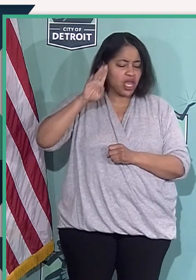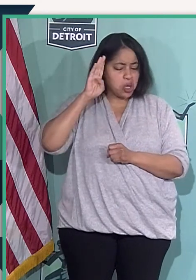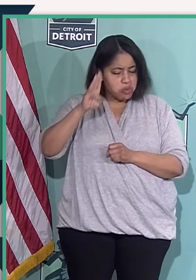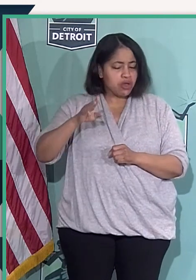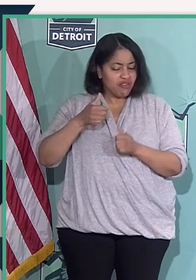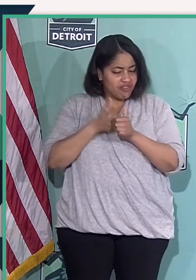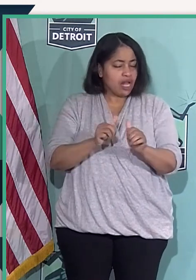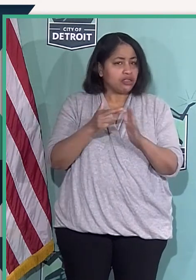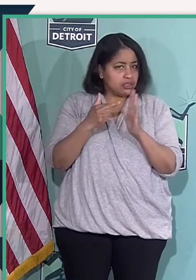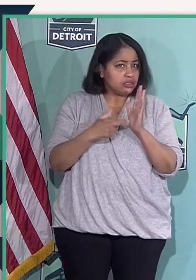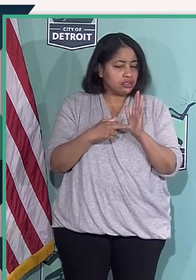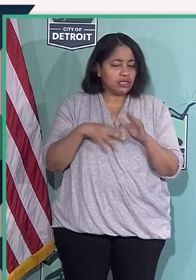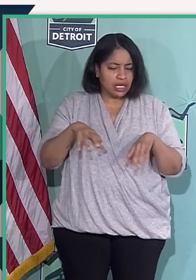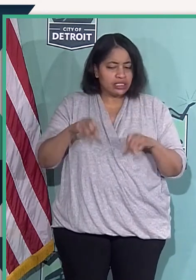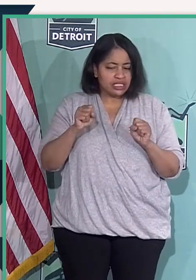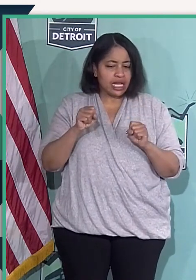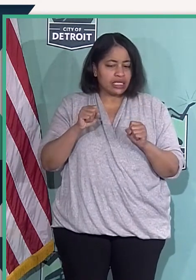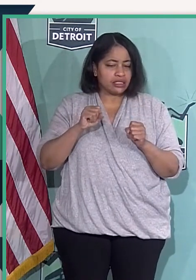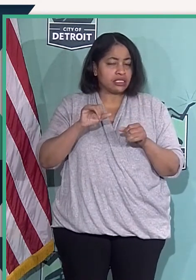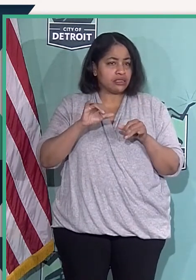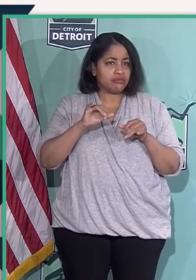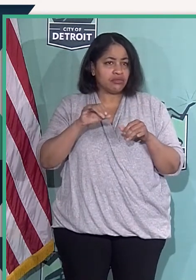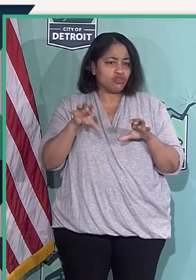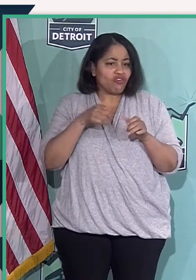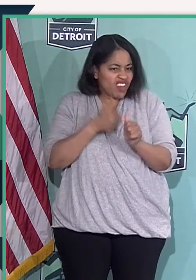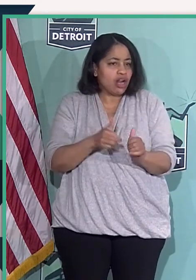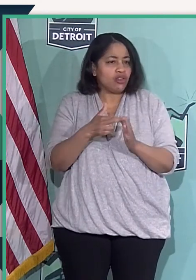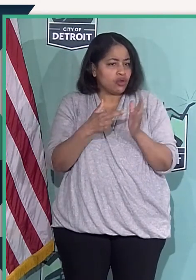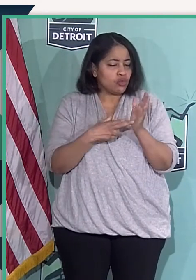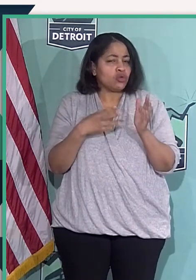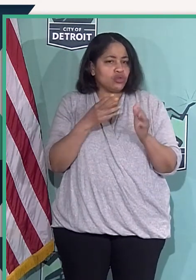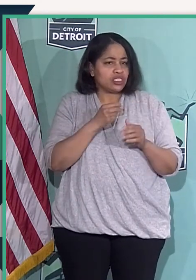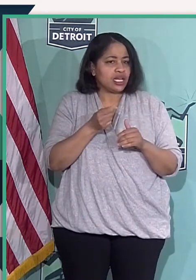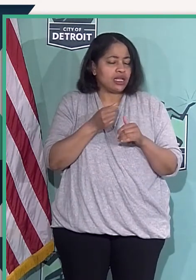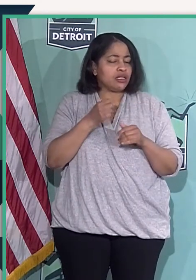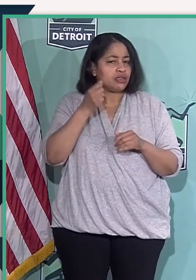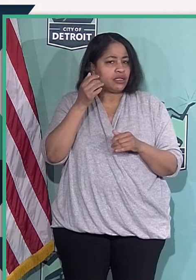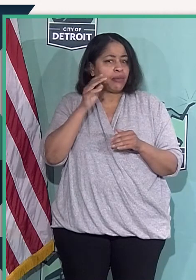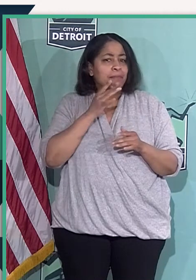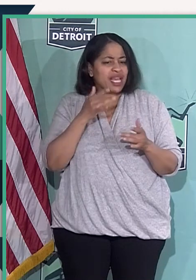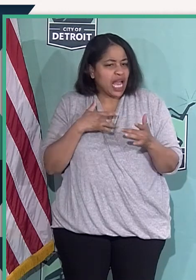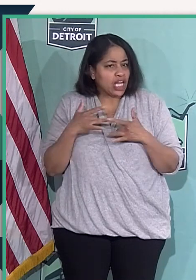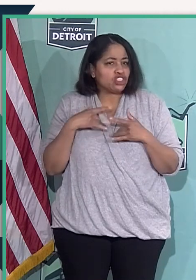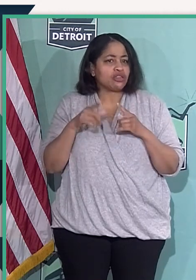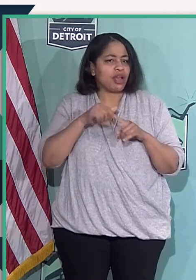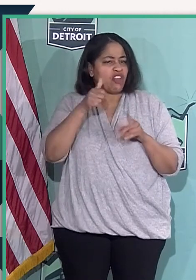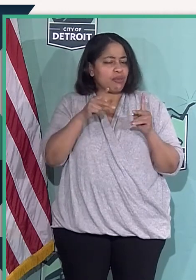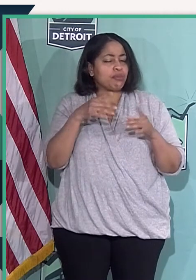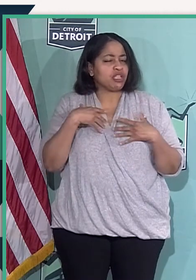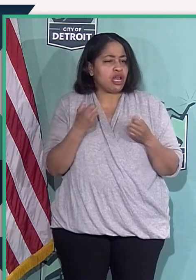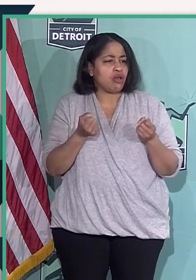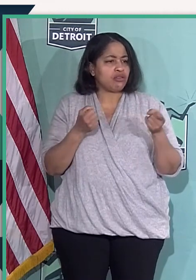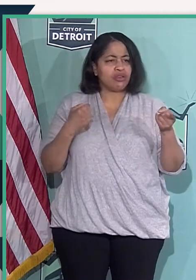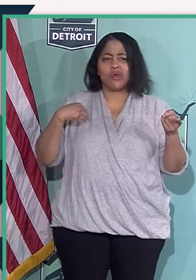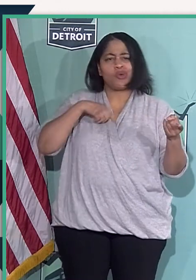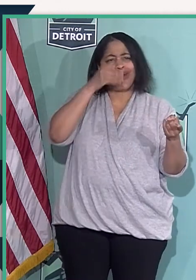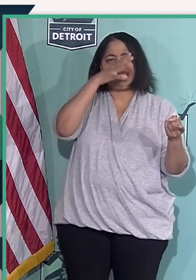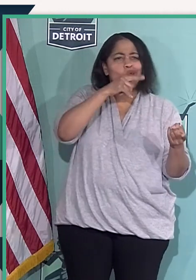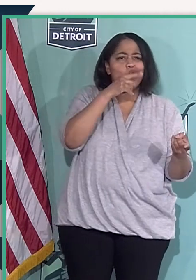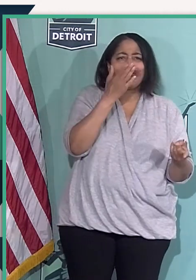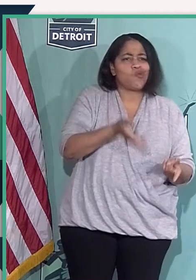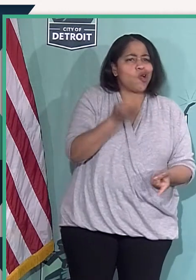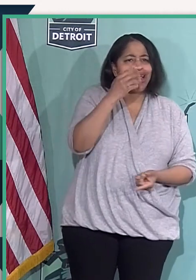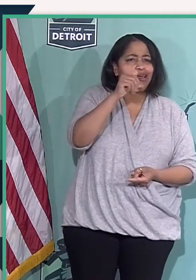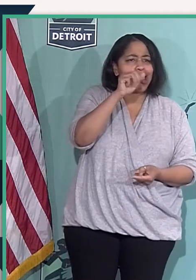necessary to be responsible and to be cognitive of everybody else's health. And I'll leave that there. Yeah, we don't care if you're Airbnb or not. If the